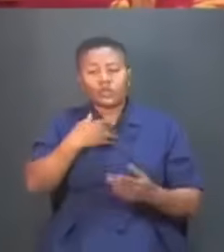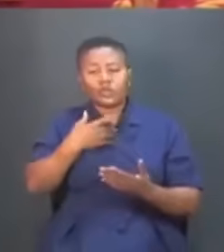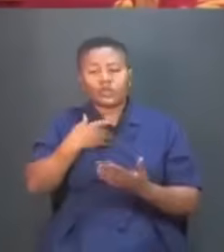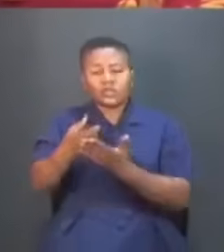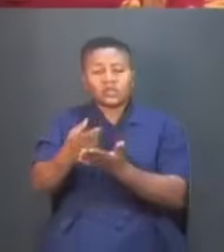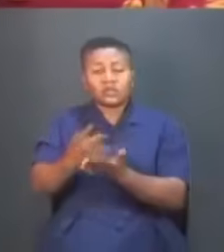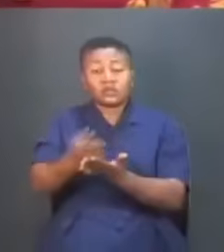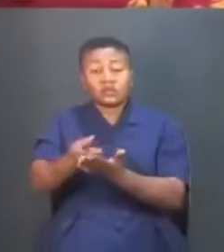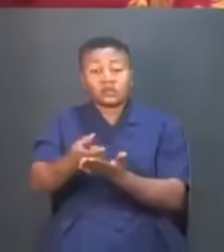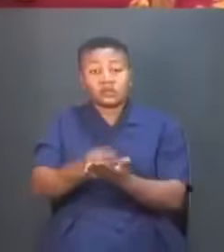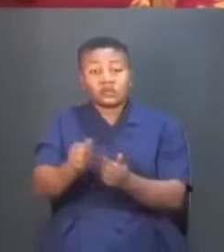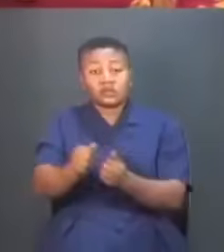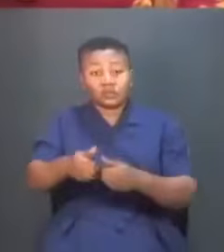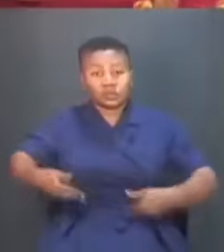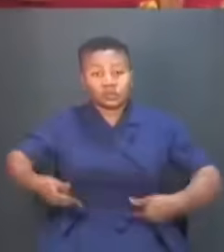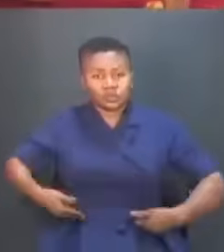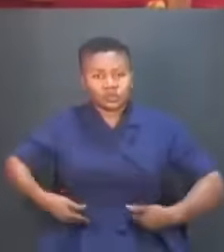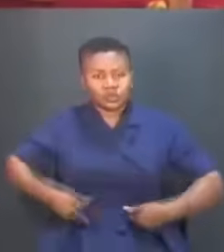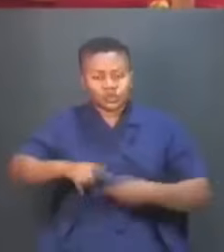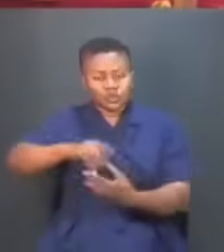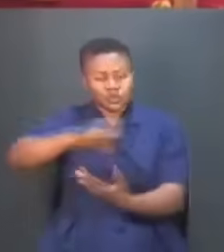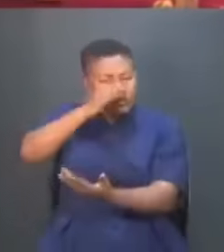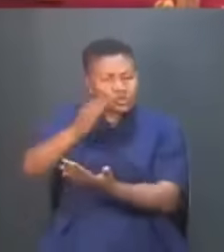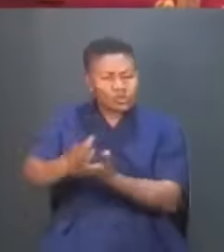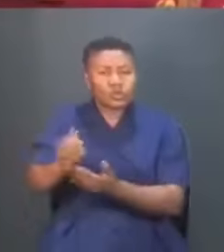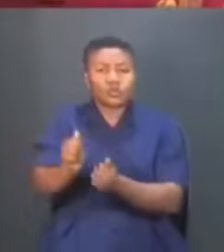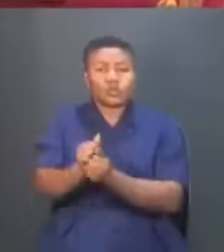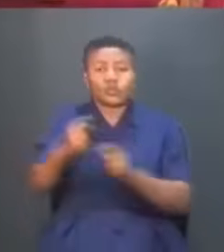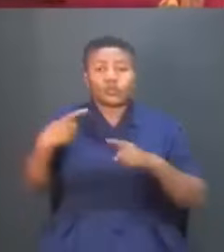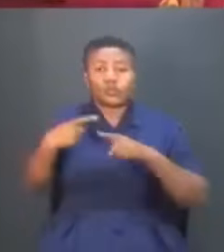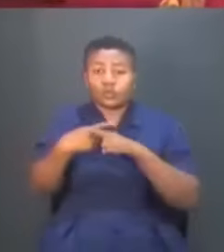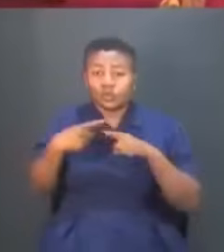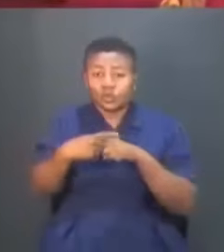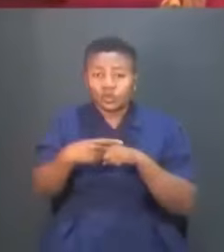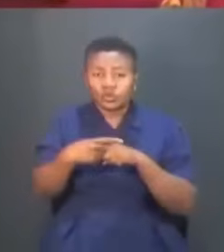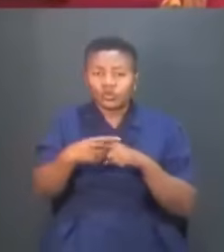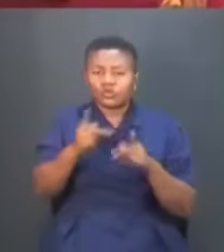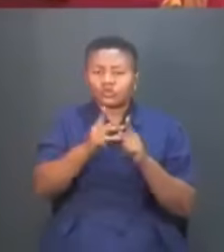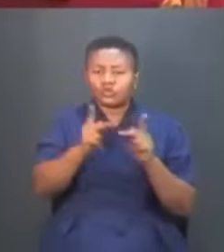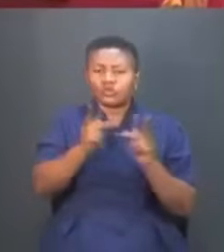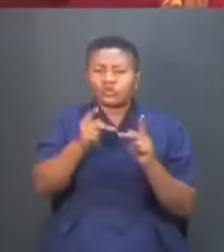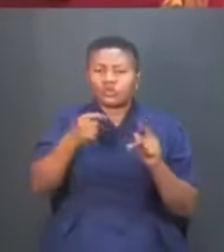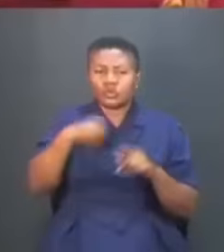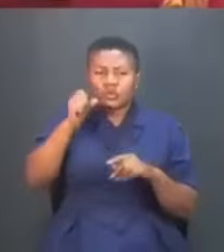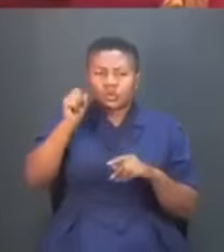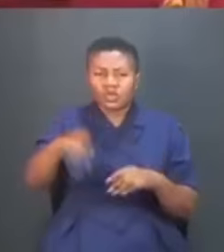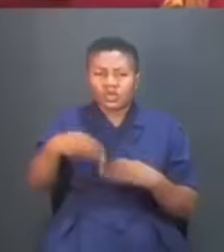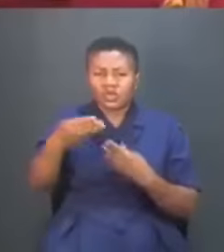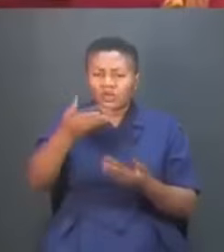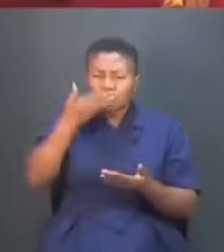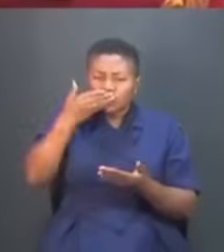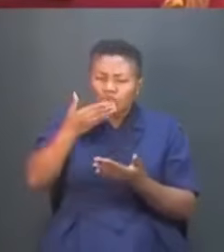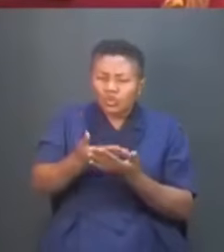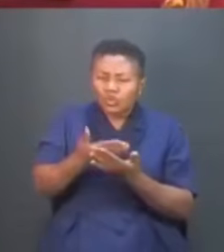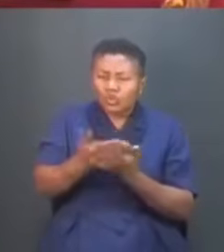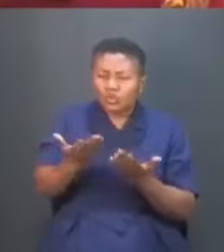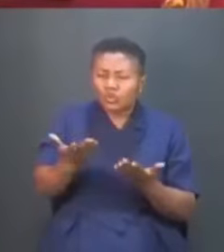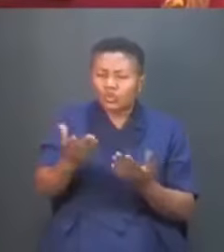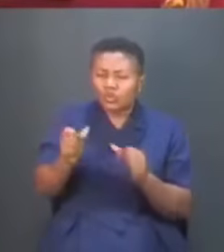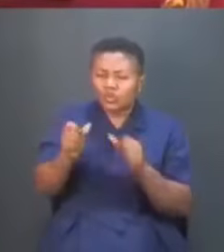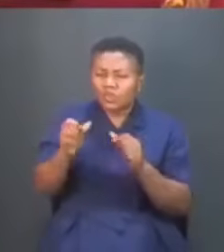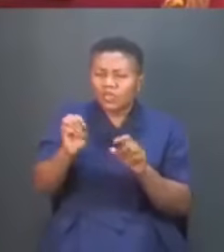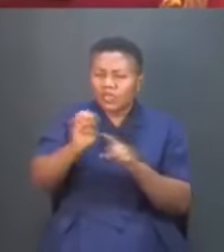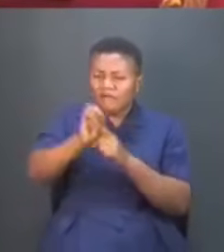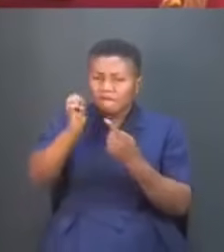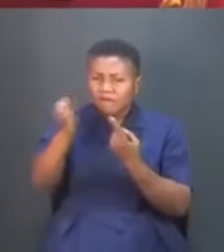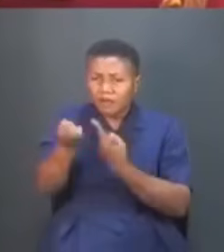to bring an end to the conflict so that we can create that congenial and then enlivened atmosphere that can develop